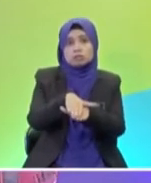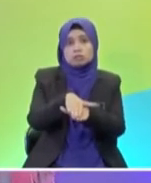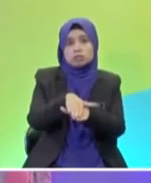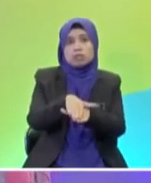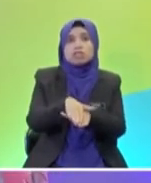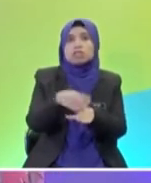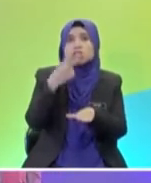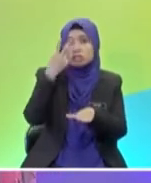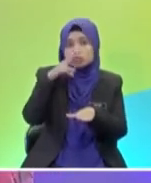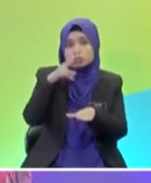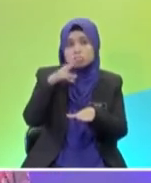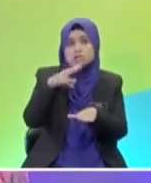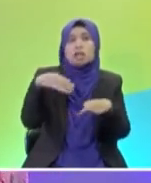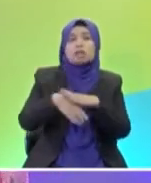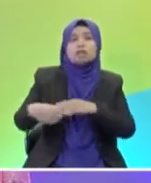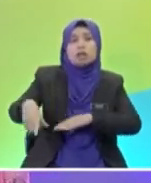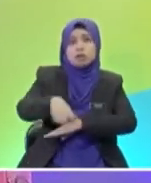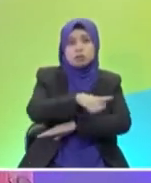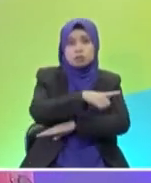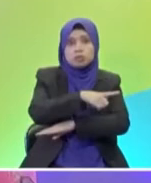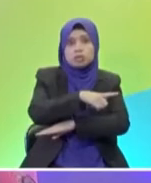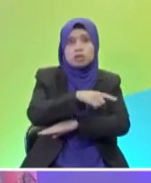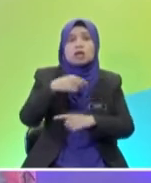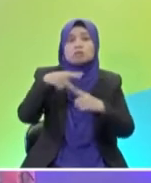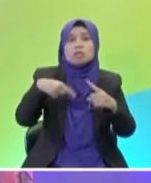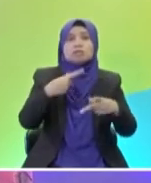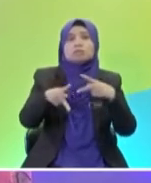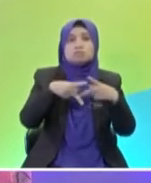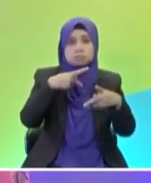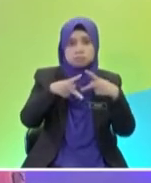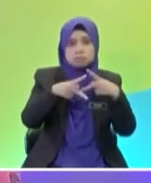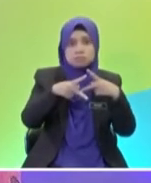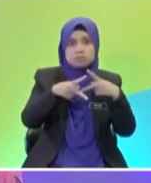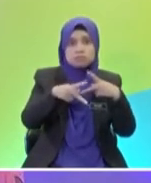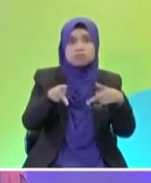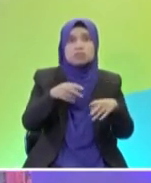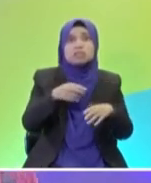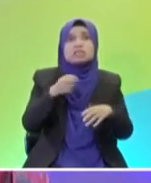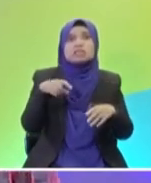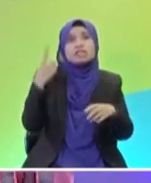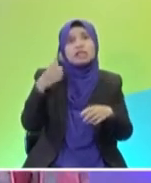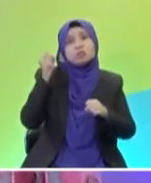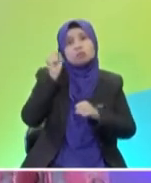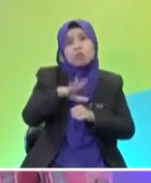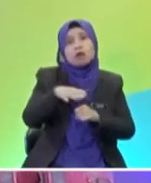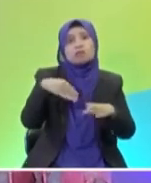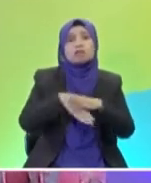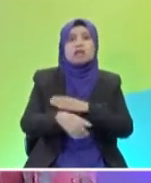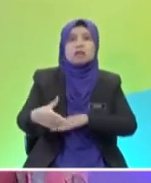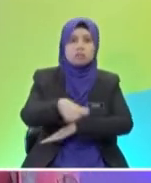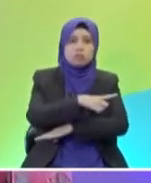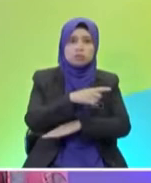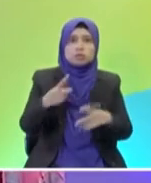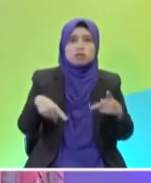it looks similar for them. Okay. With the prey and the plastic bag, they feel is their prey. Okay. Once they look at